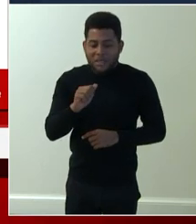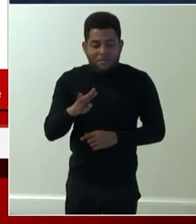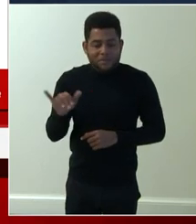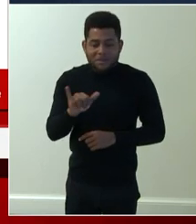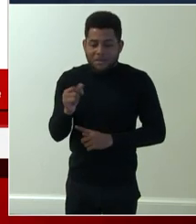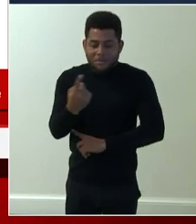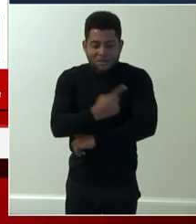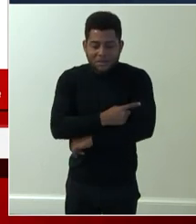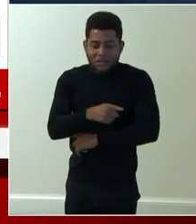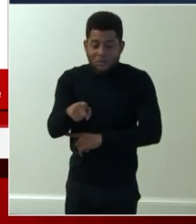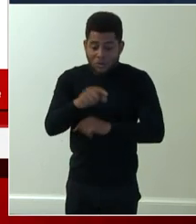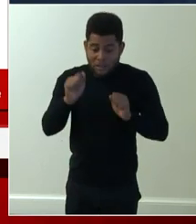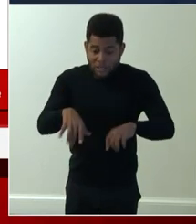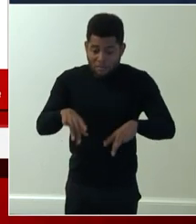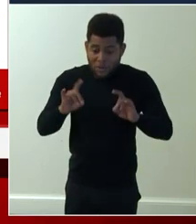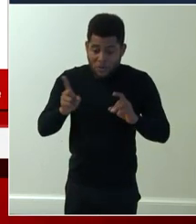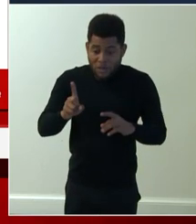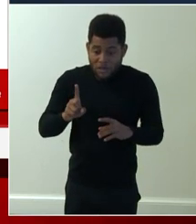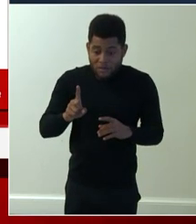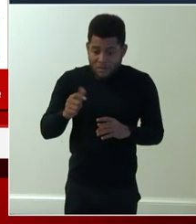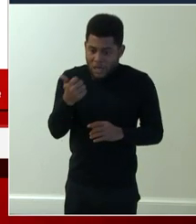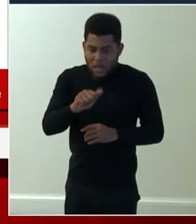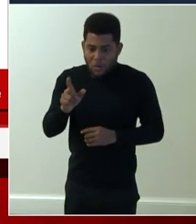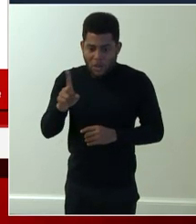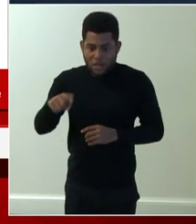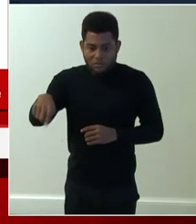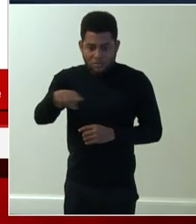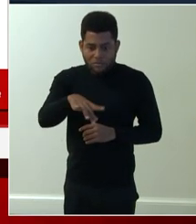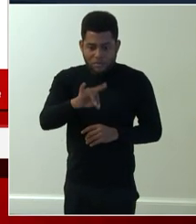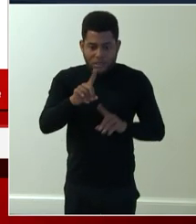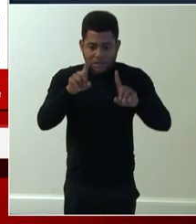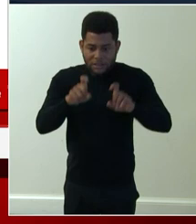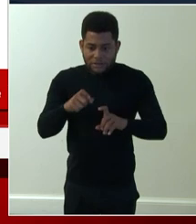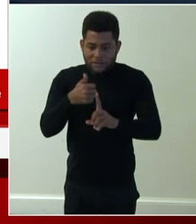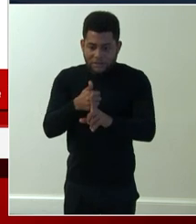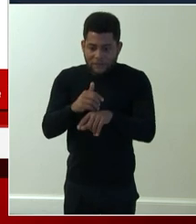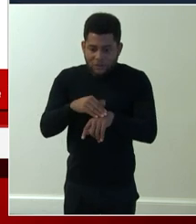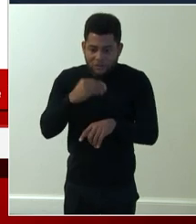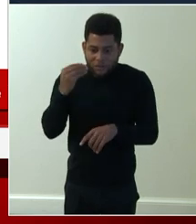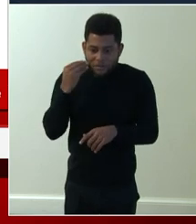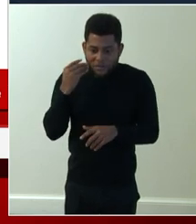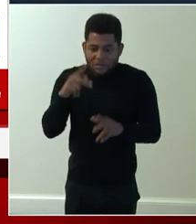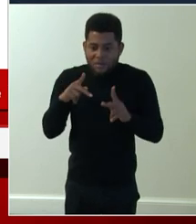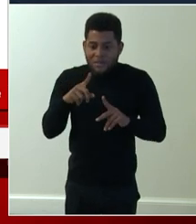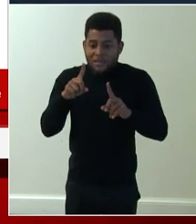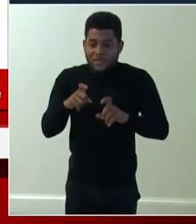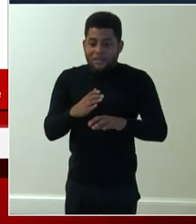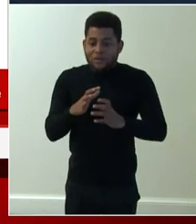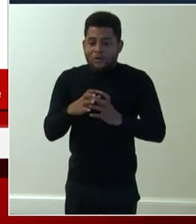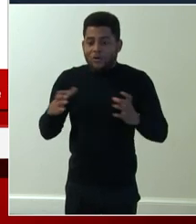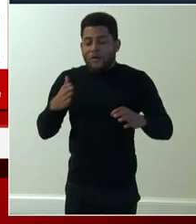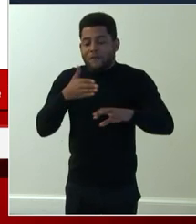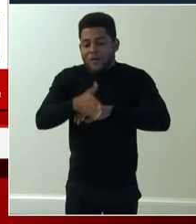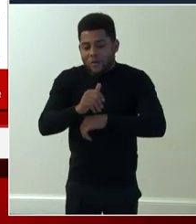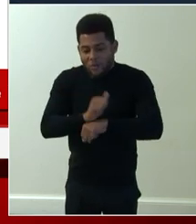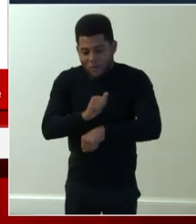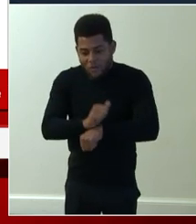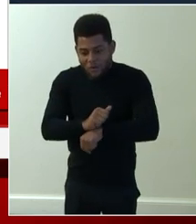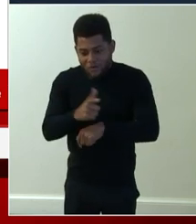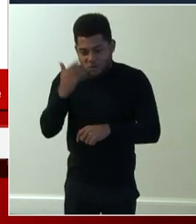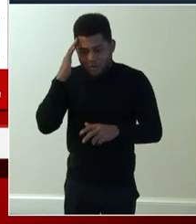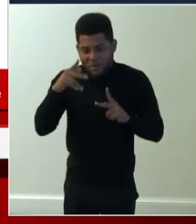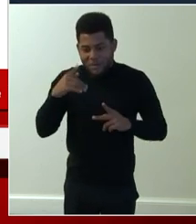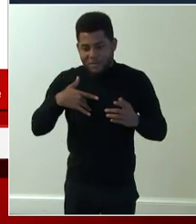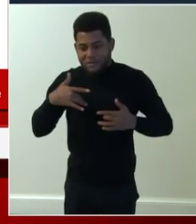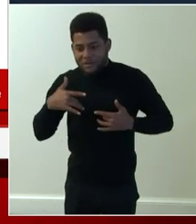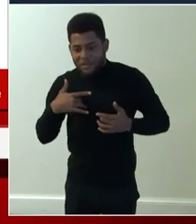up one of those, test at your convenience. Otherwise, we know that people test a lot after work in the evening hours. We know that people are excited to get tested